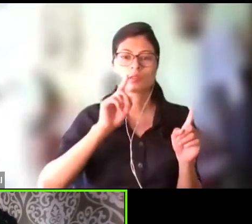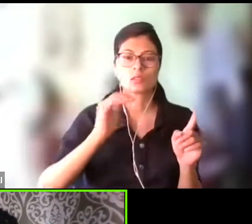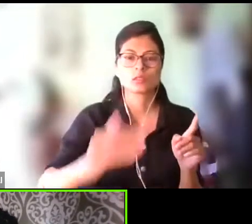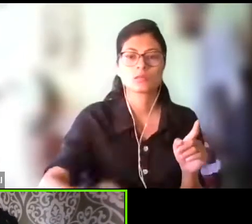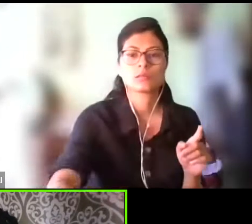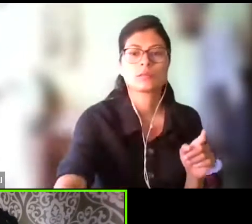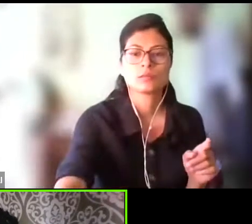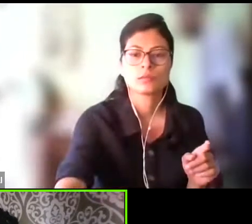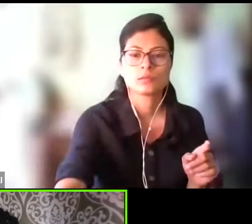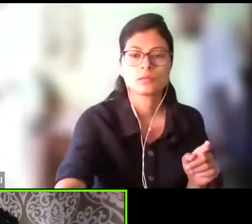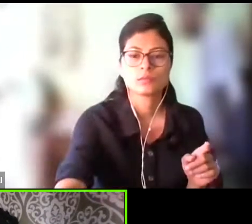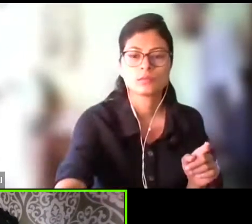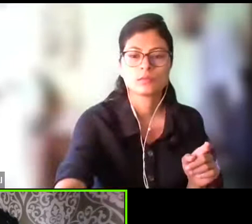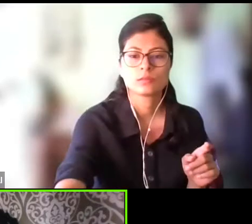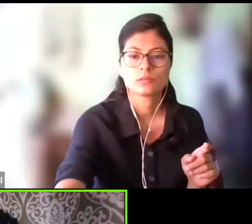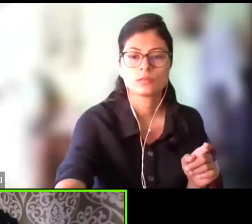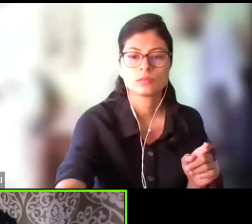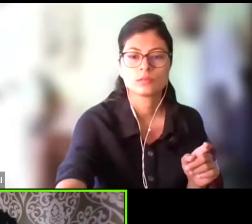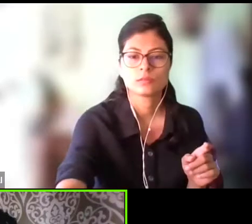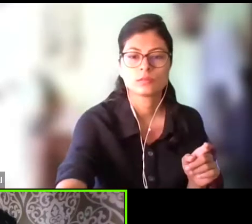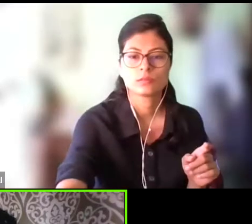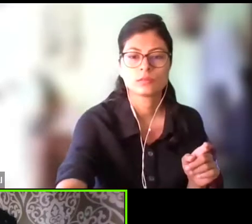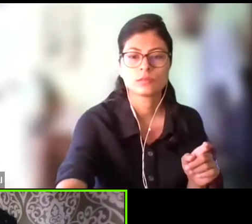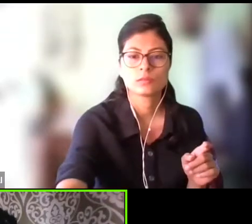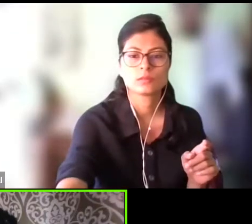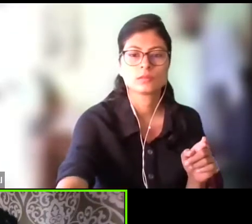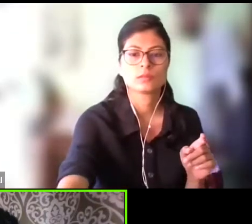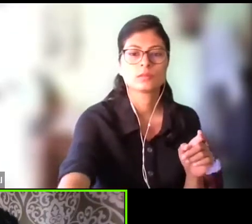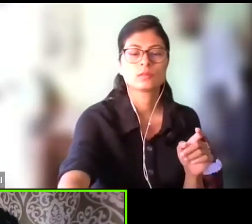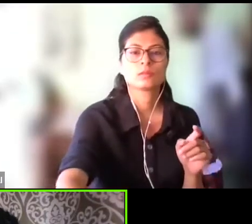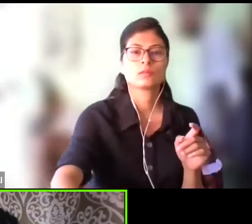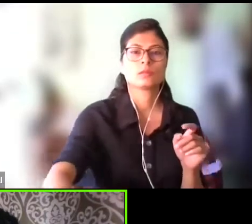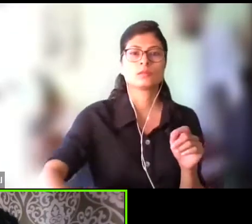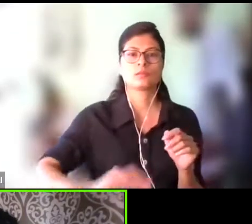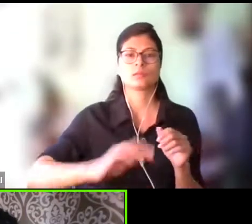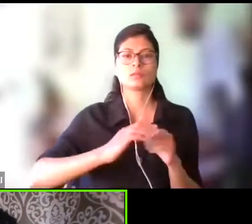2021, St. Vincent has been faced with a lot of